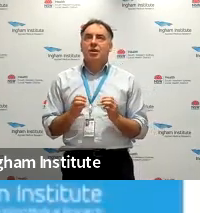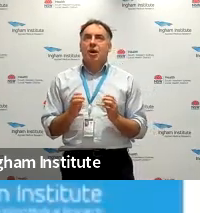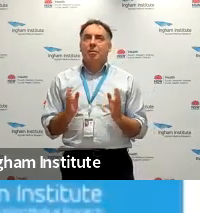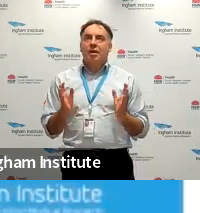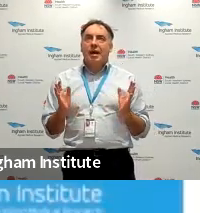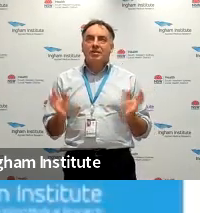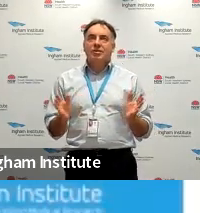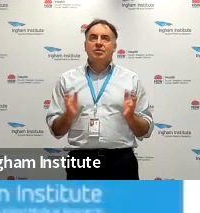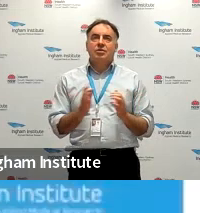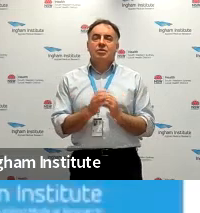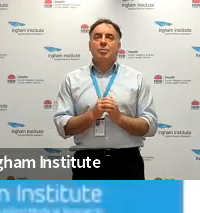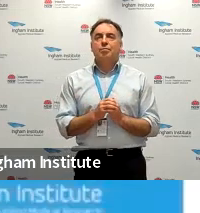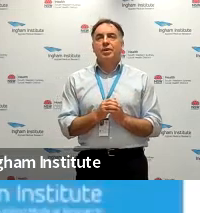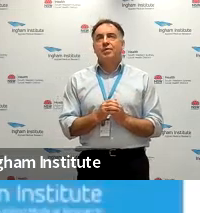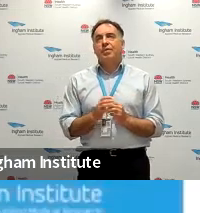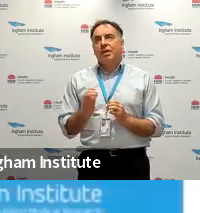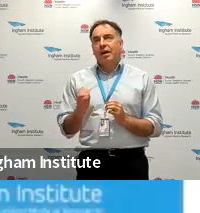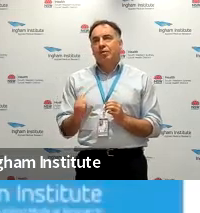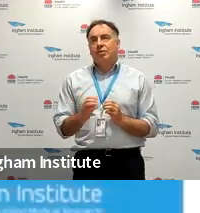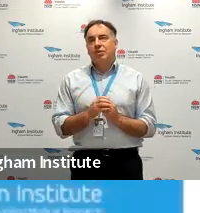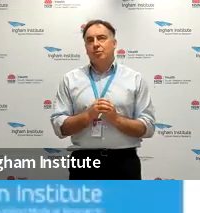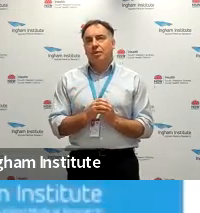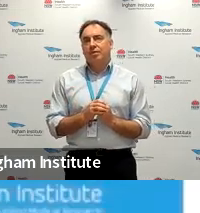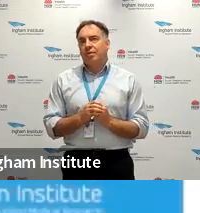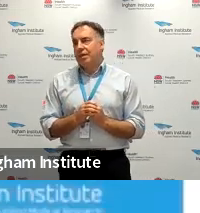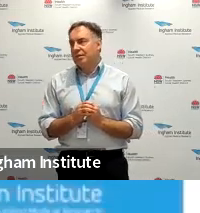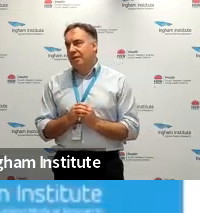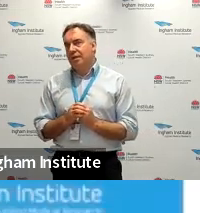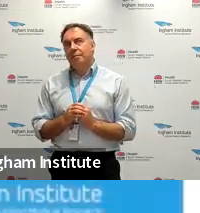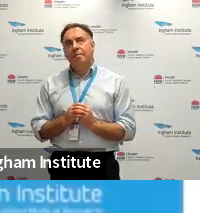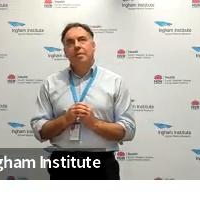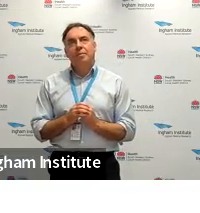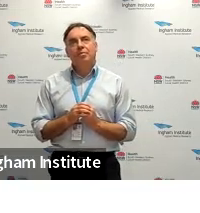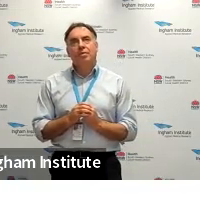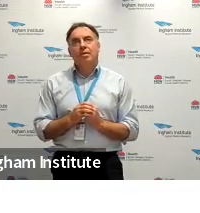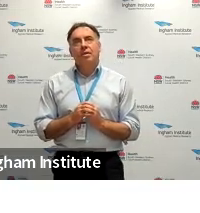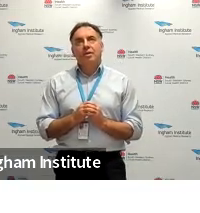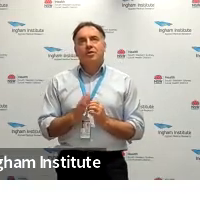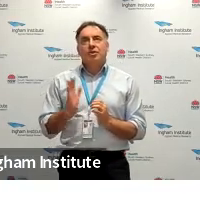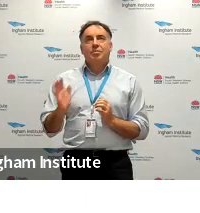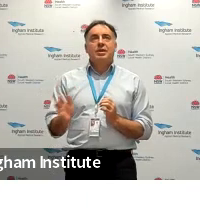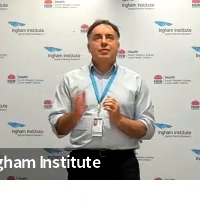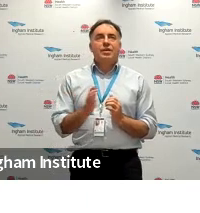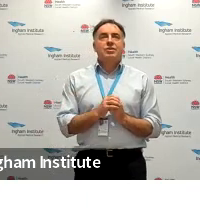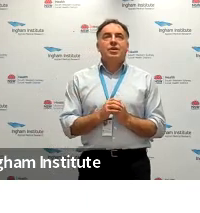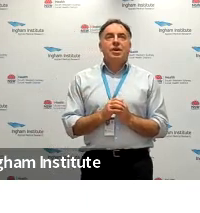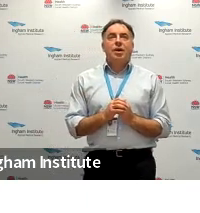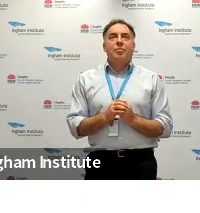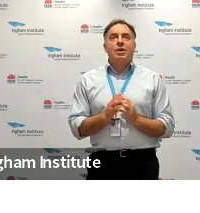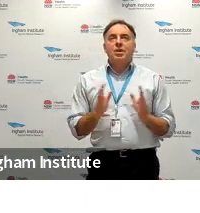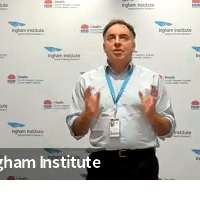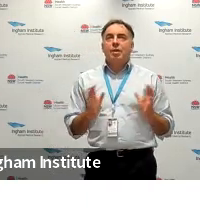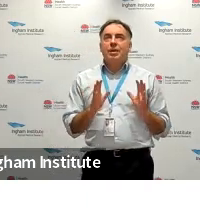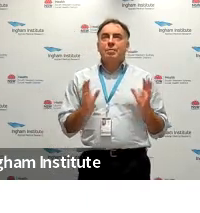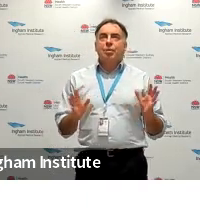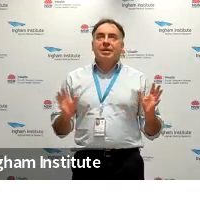reduce accidents at the time of birth and also stillbirth. Next slide. So I'm nearly finished.